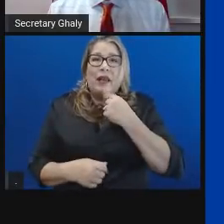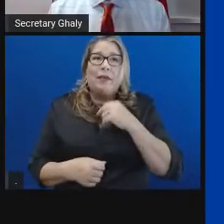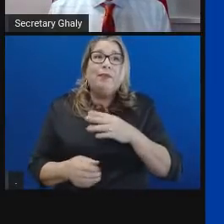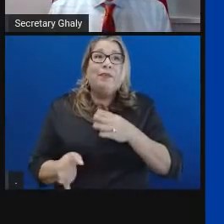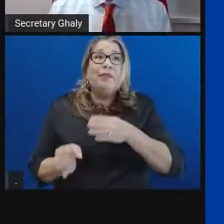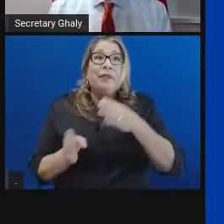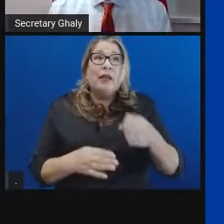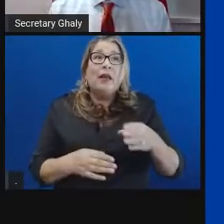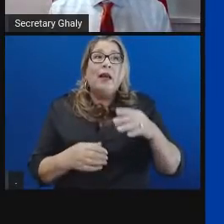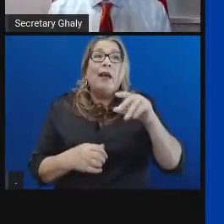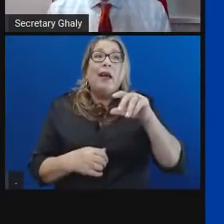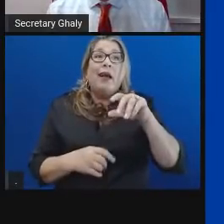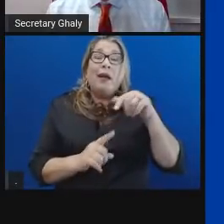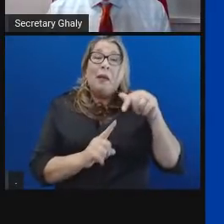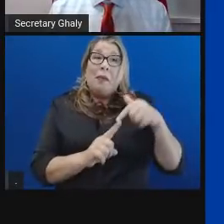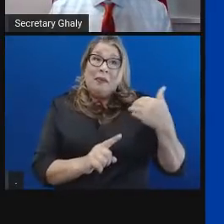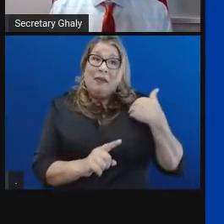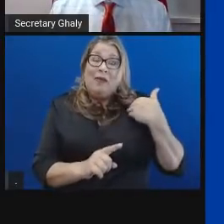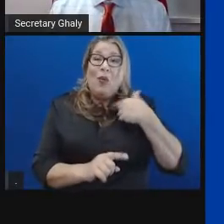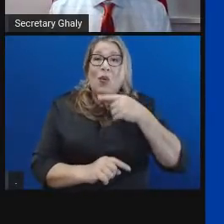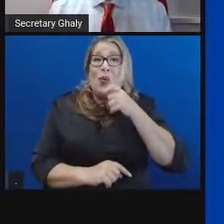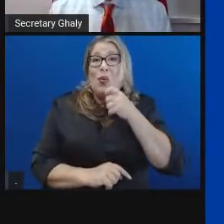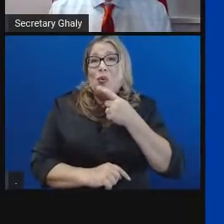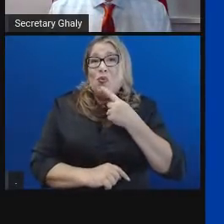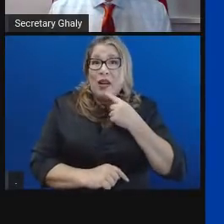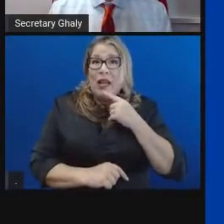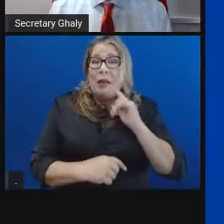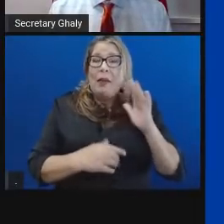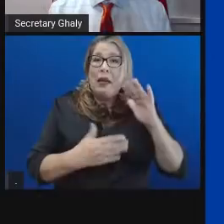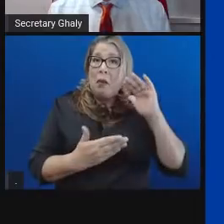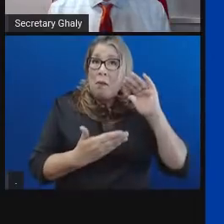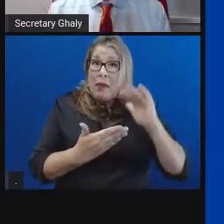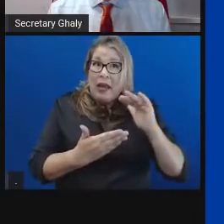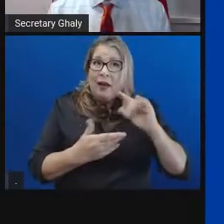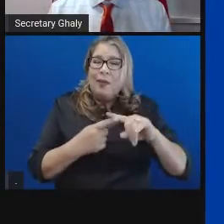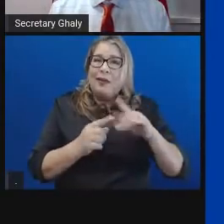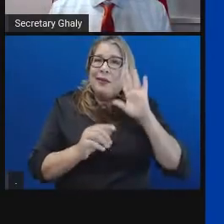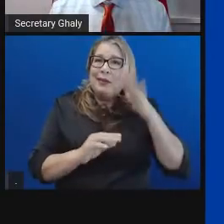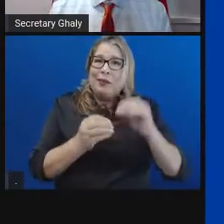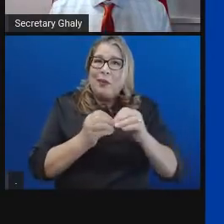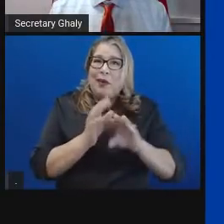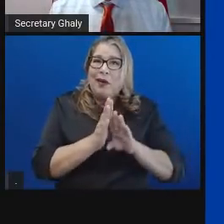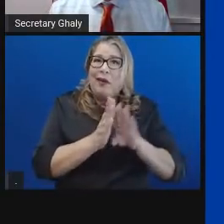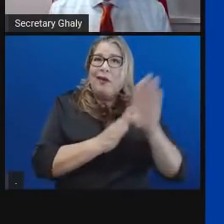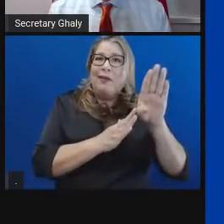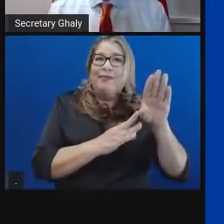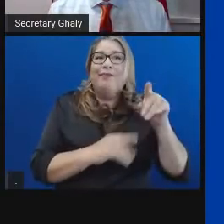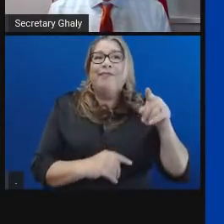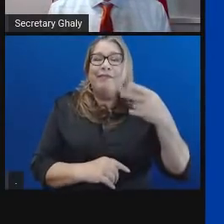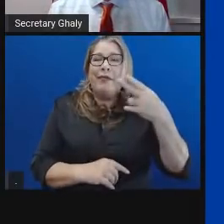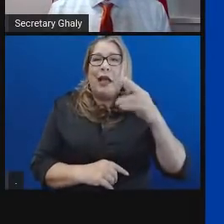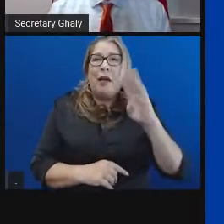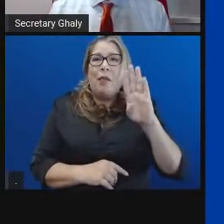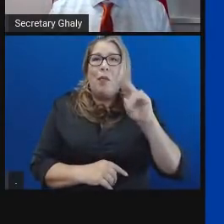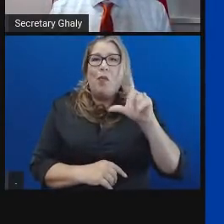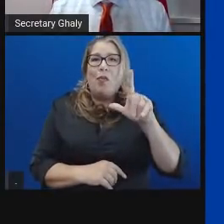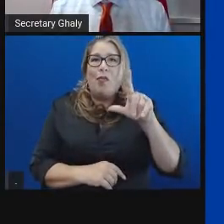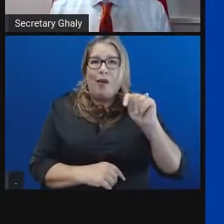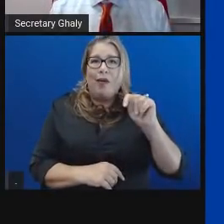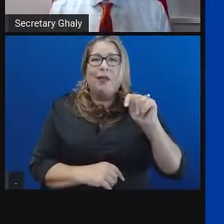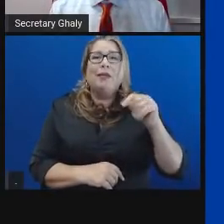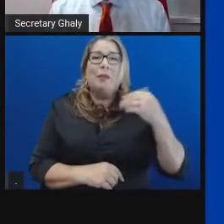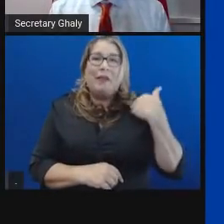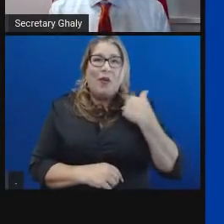significant transmission. It's really not surprising, if you will, that Humboldt County moves from red to purple as well. So